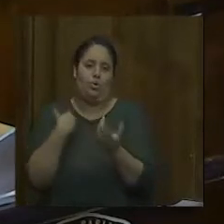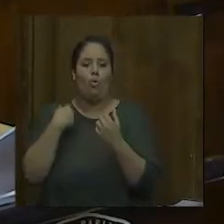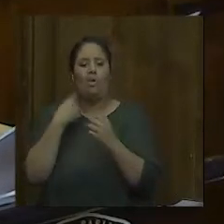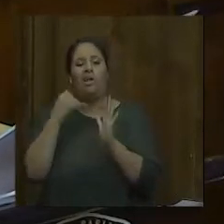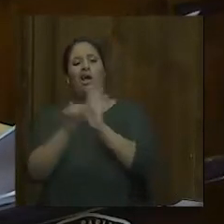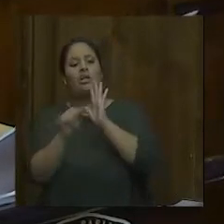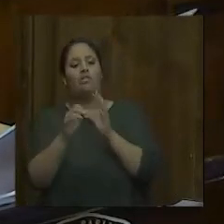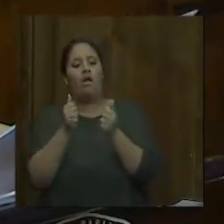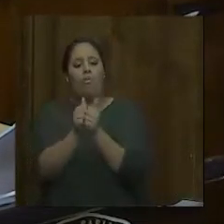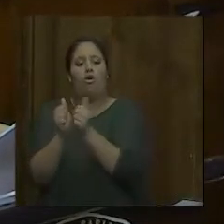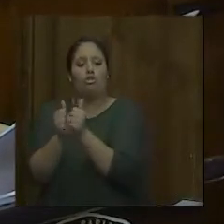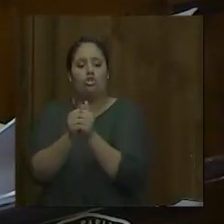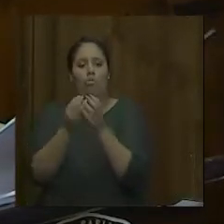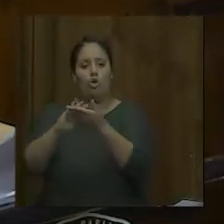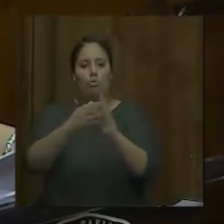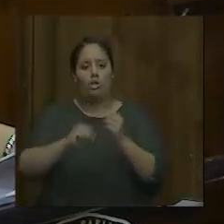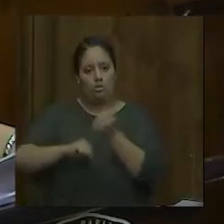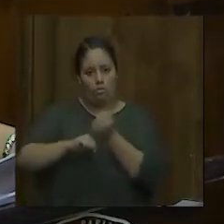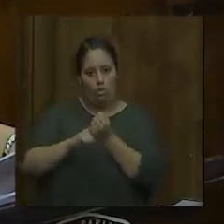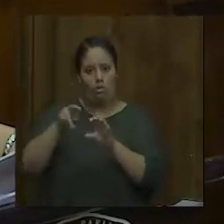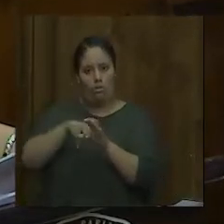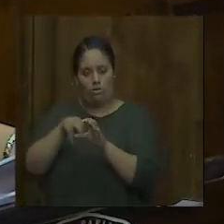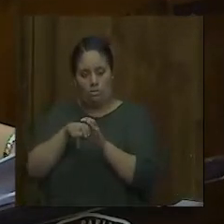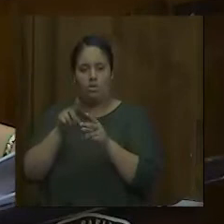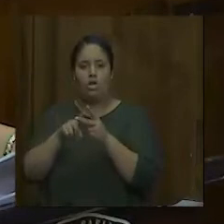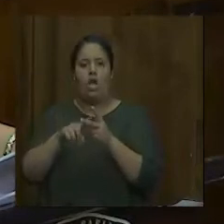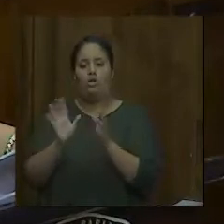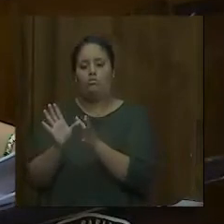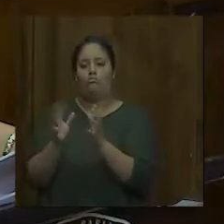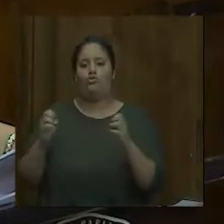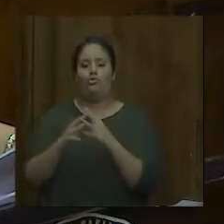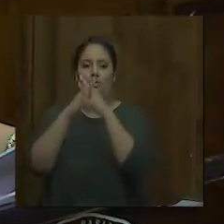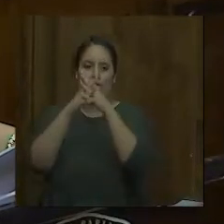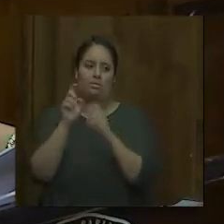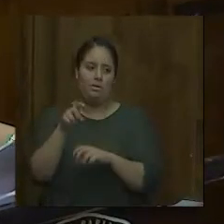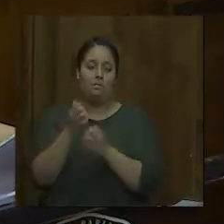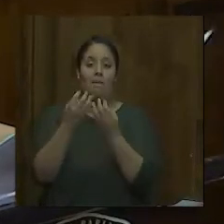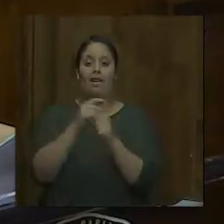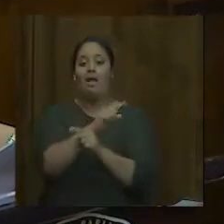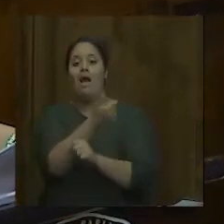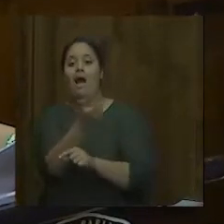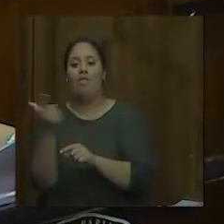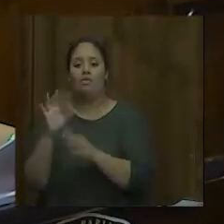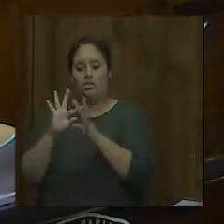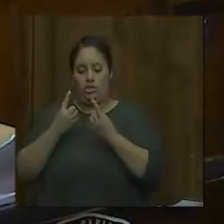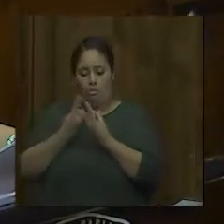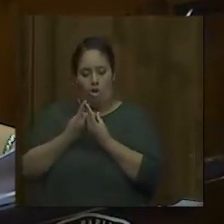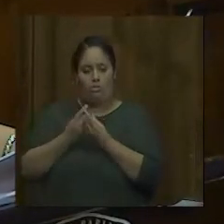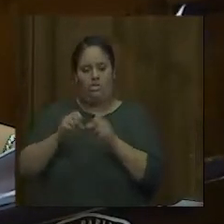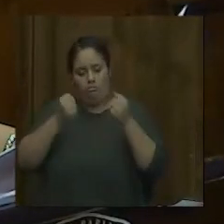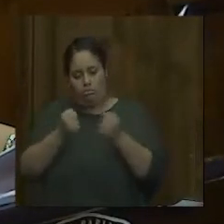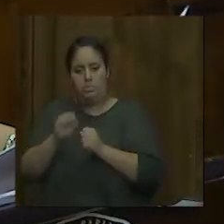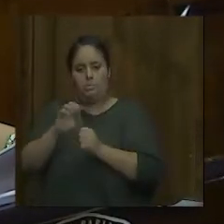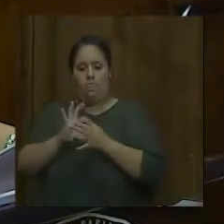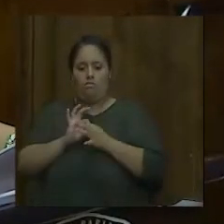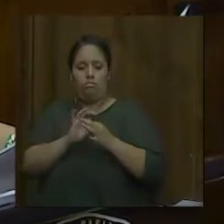various partnerships to encourage community support, participation and unity. Amongst many others, the department has strengthened its partnerships